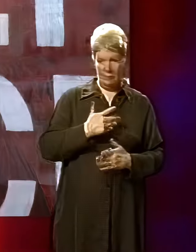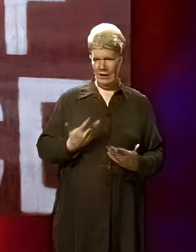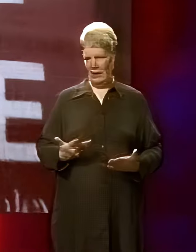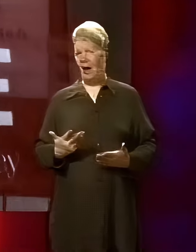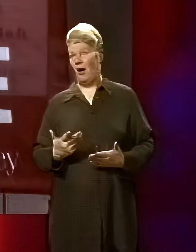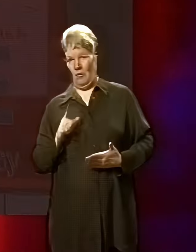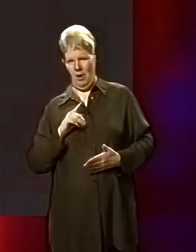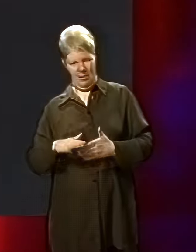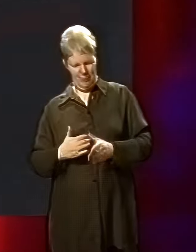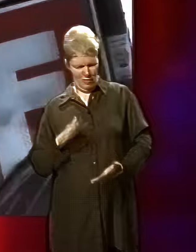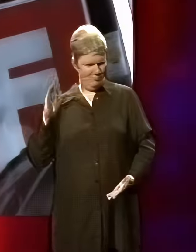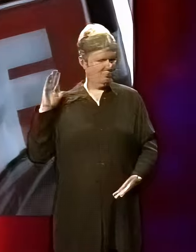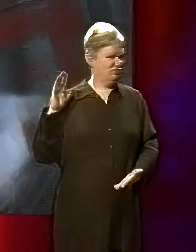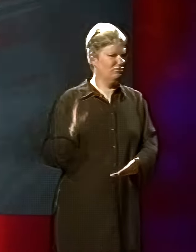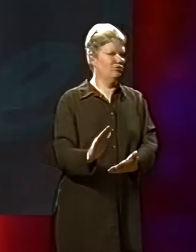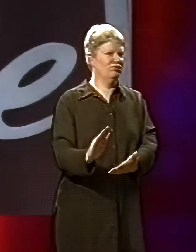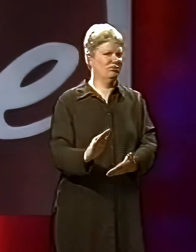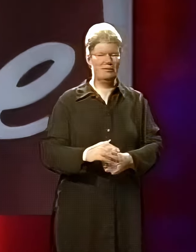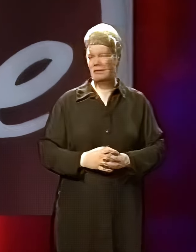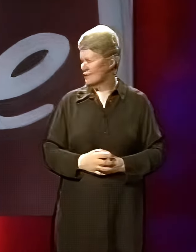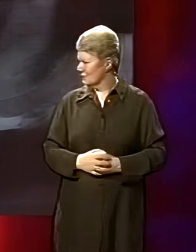why?